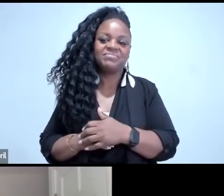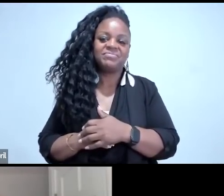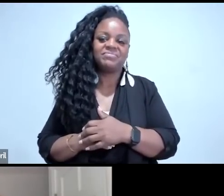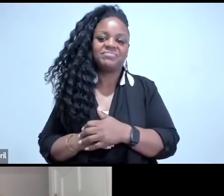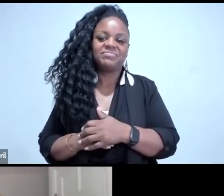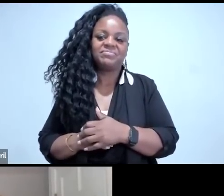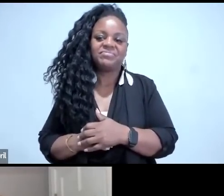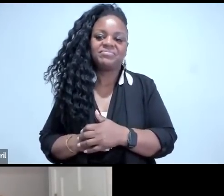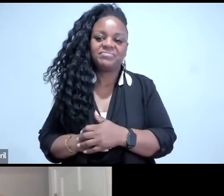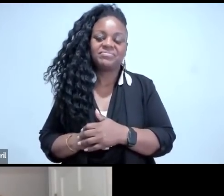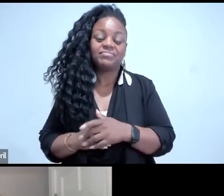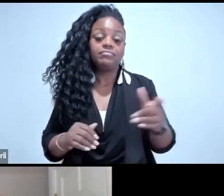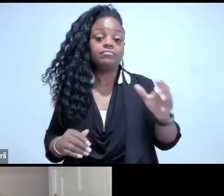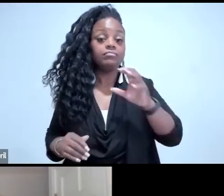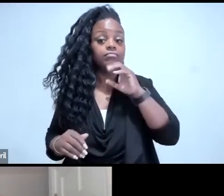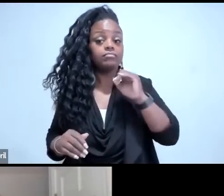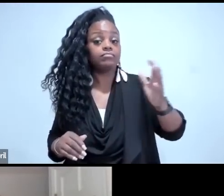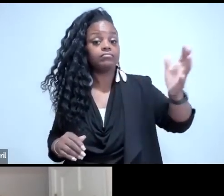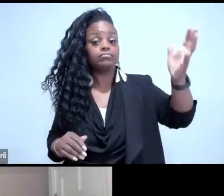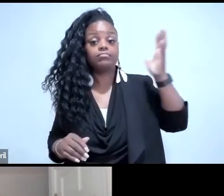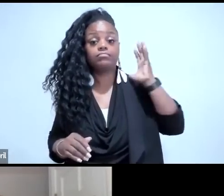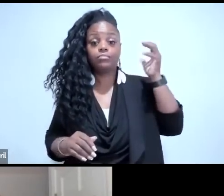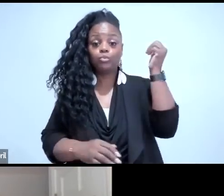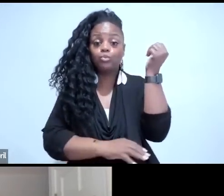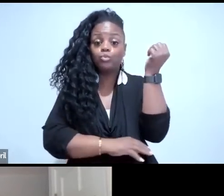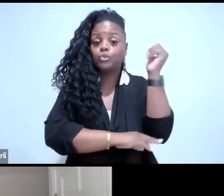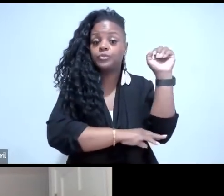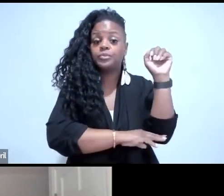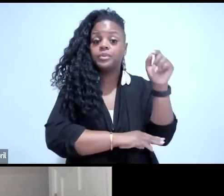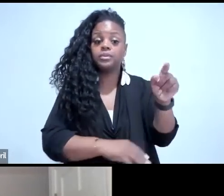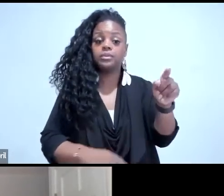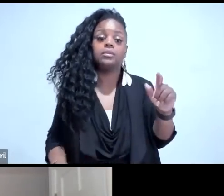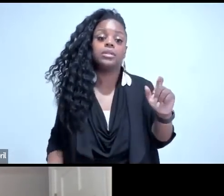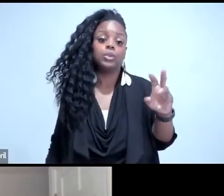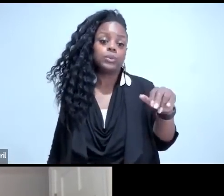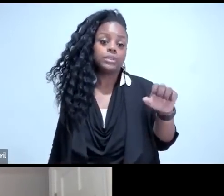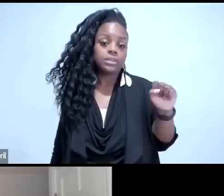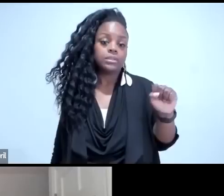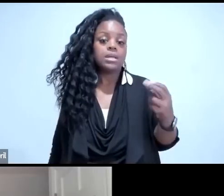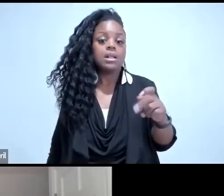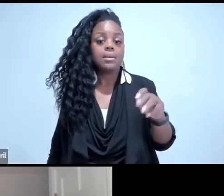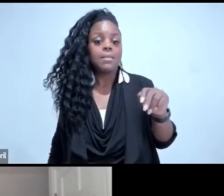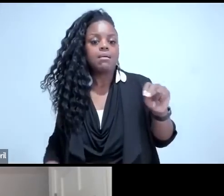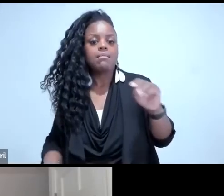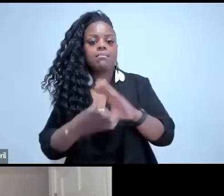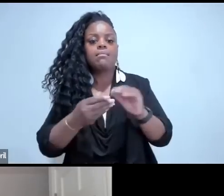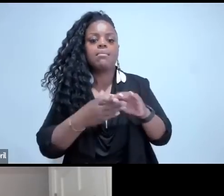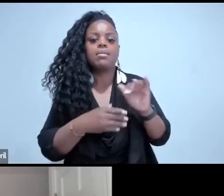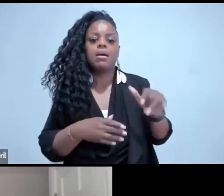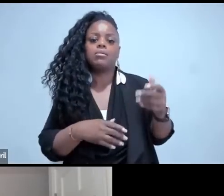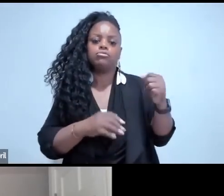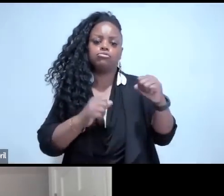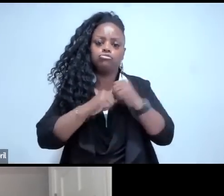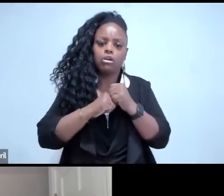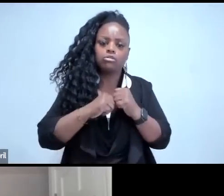off structurally in a new direction with a lot of clout. I mean, what is your take on